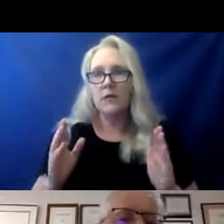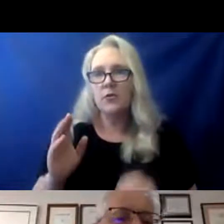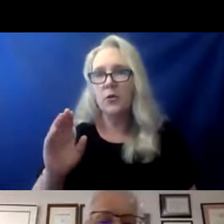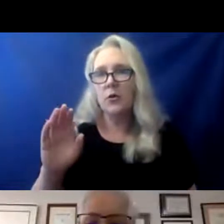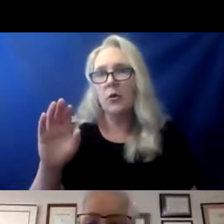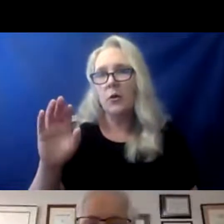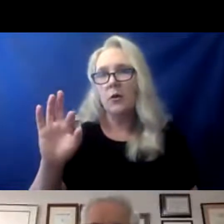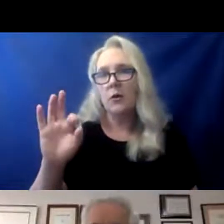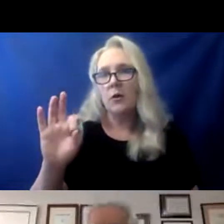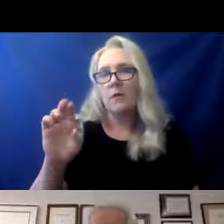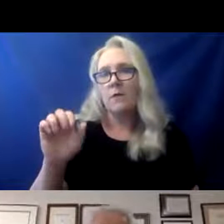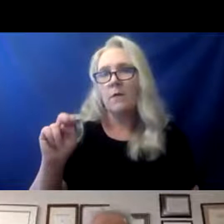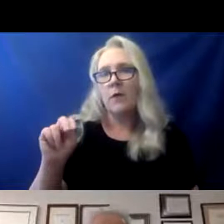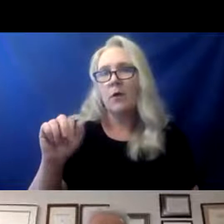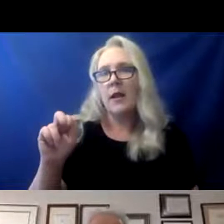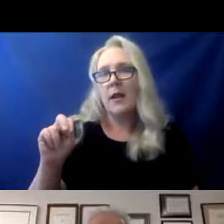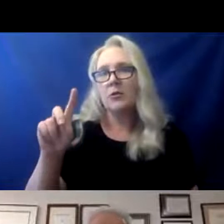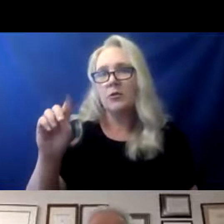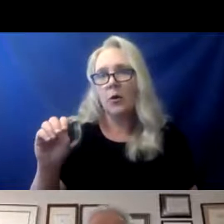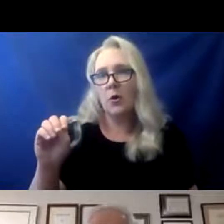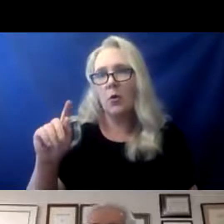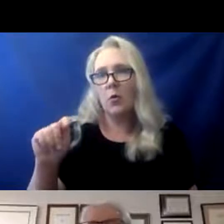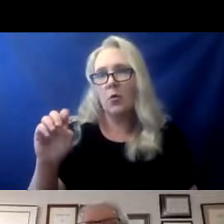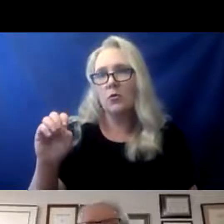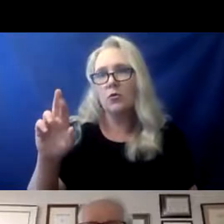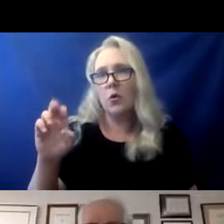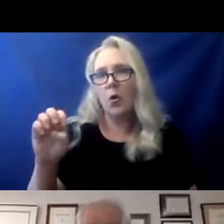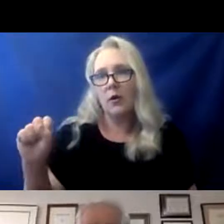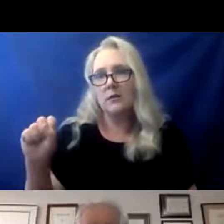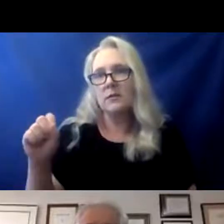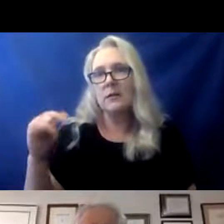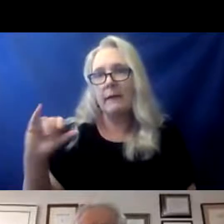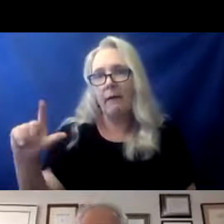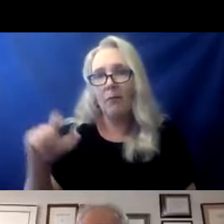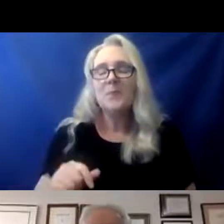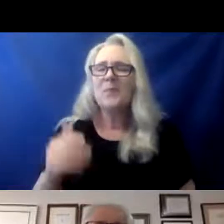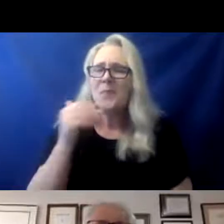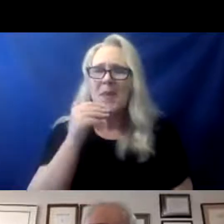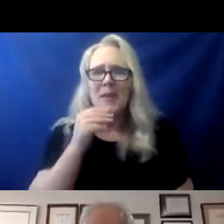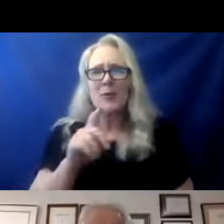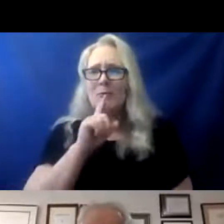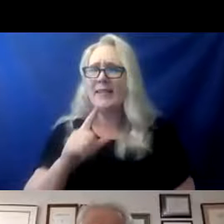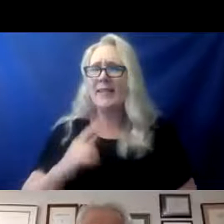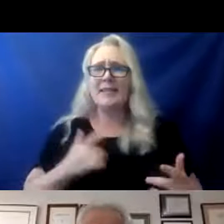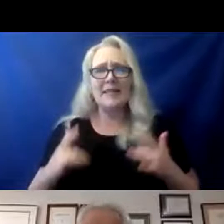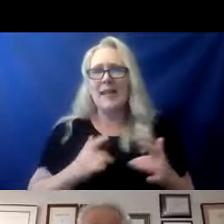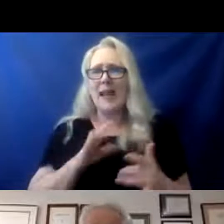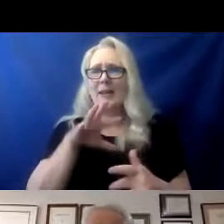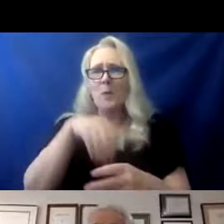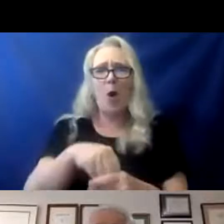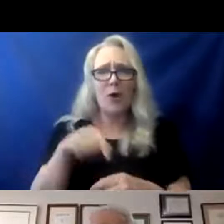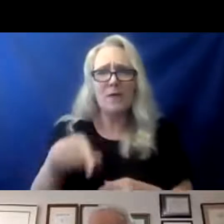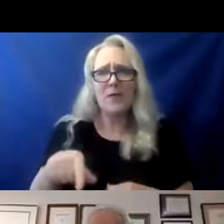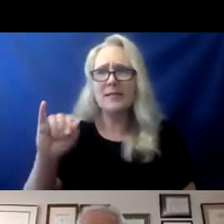Hello, folks. Thank you for this. Again, like everyone else, it's so exciting to be part of this